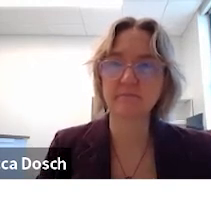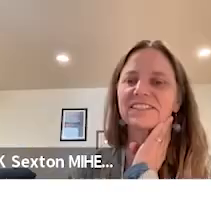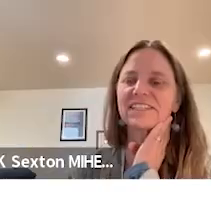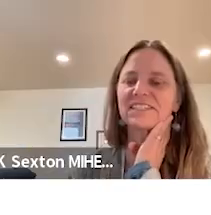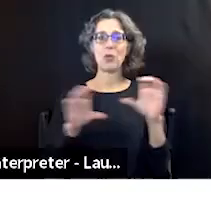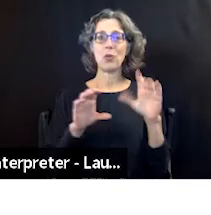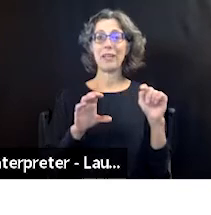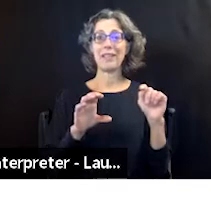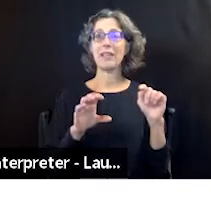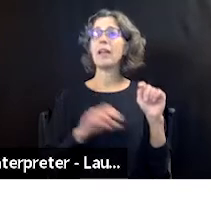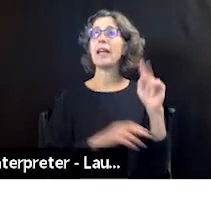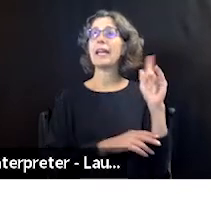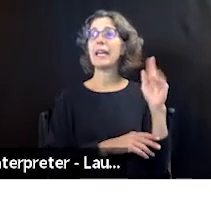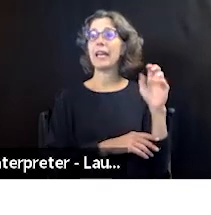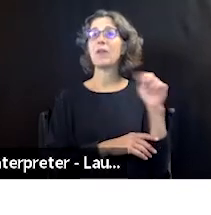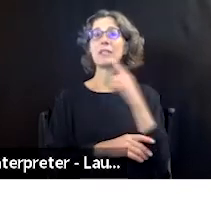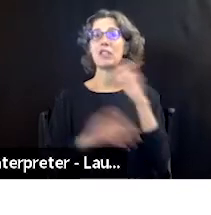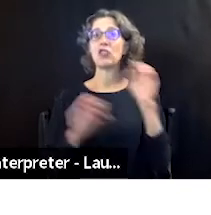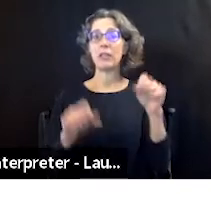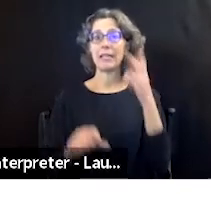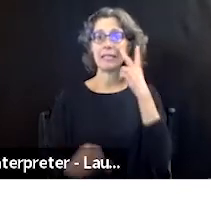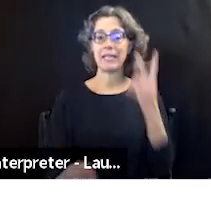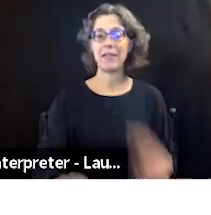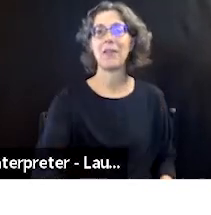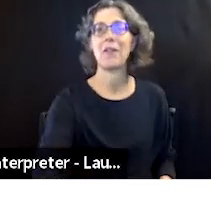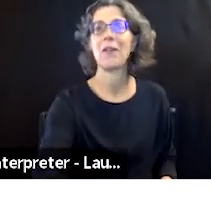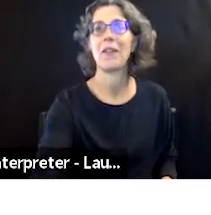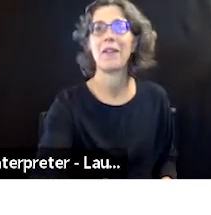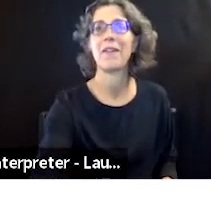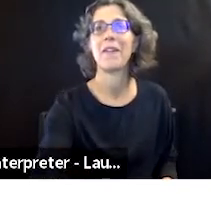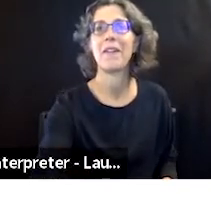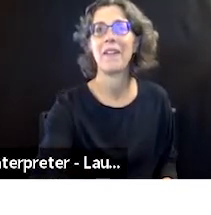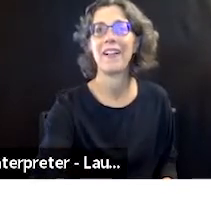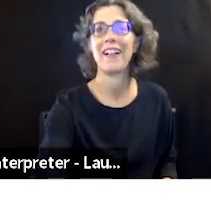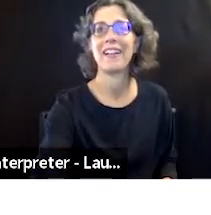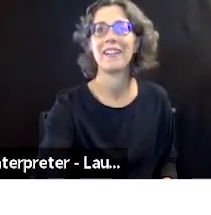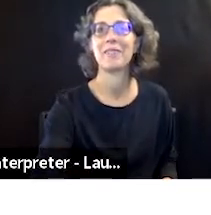And Karen says that she can see her now. There we go.